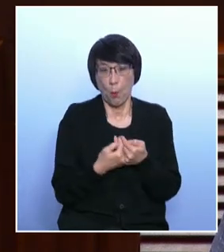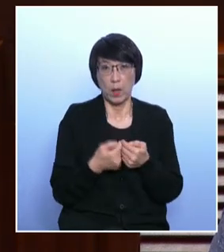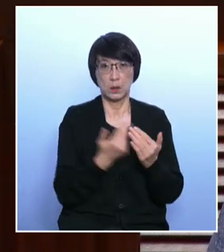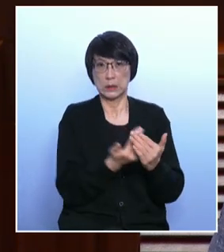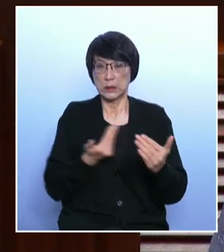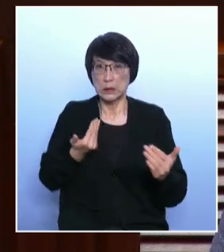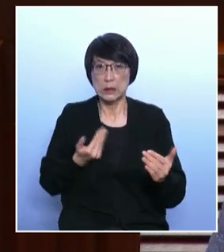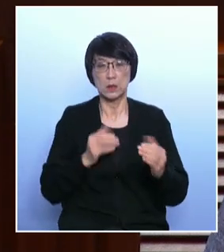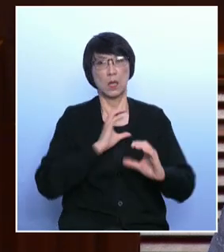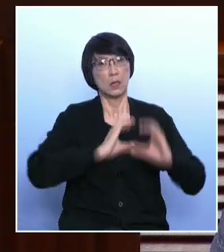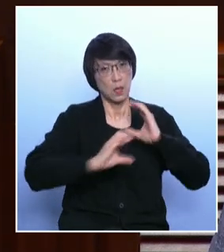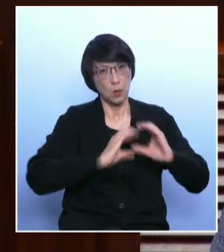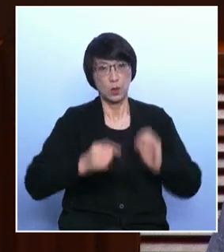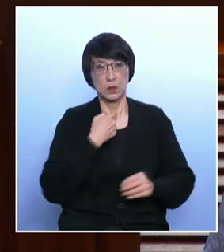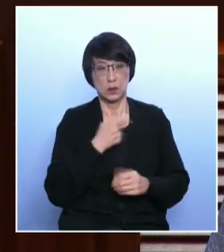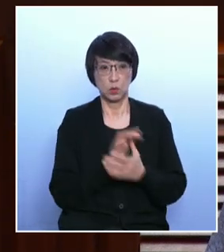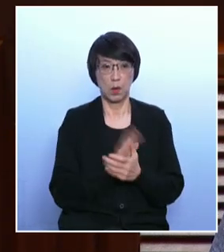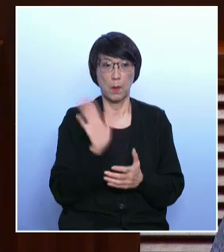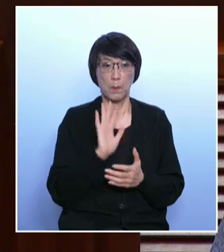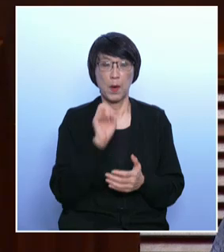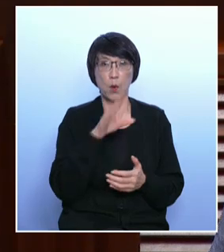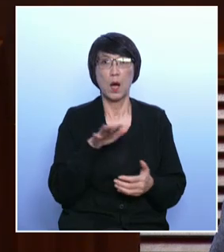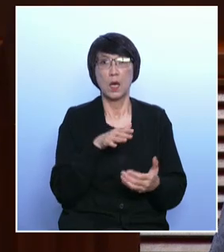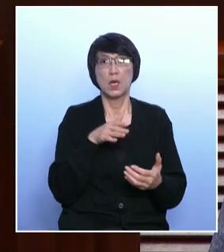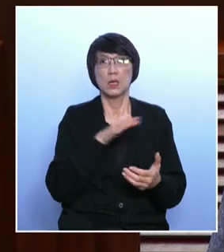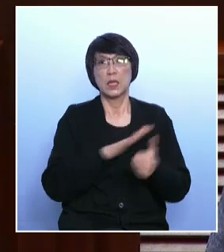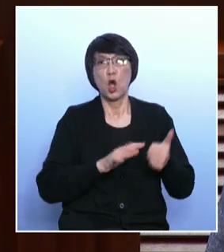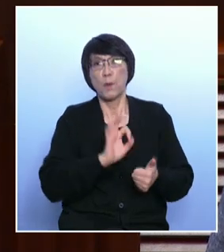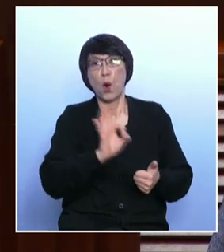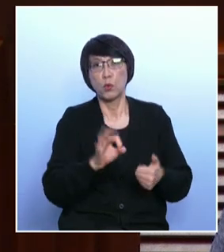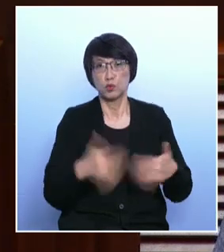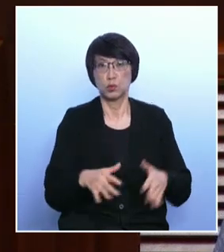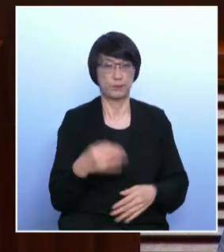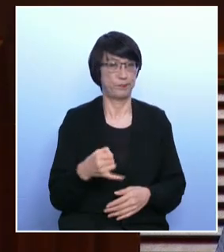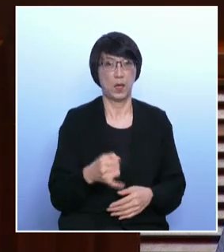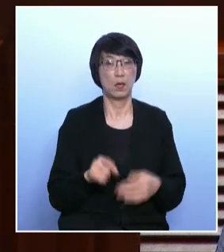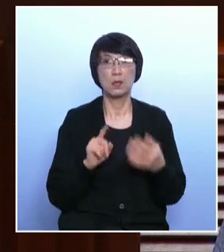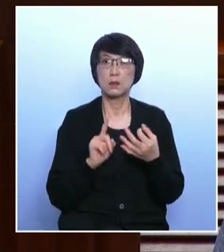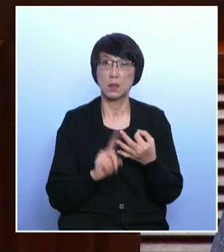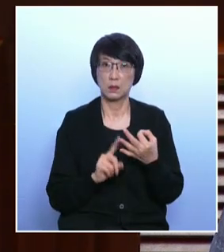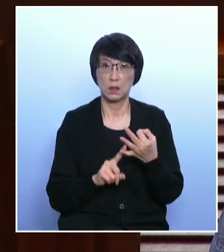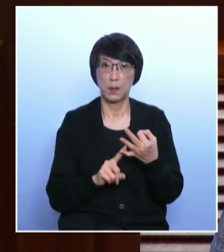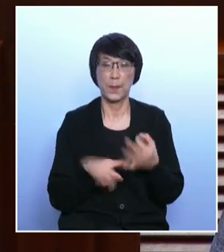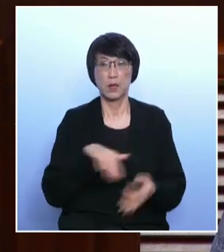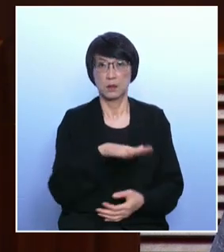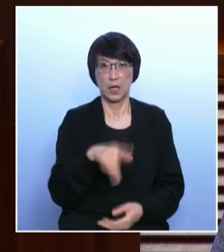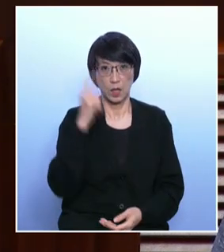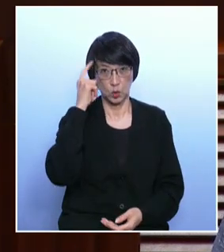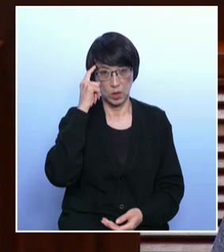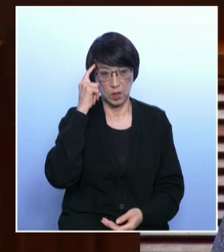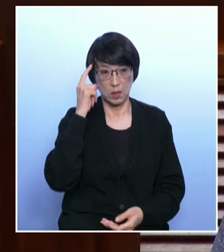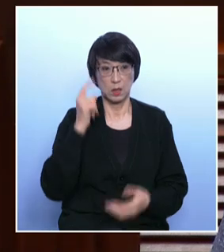And this has a huge impact on local residents. You need to talk to the council. You need to undertake